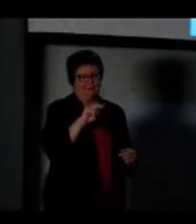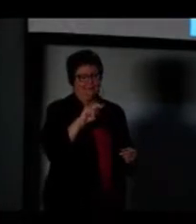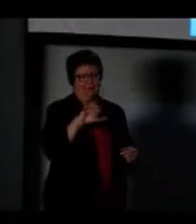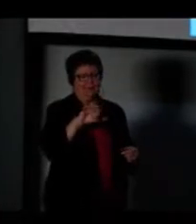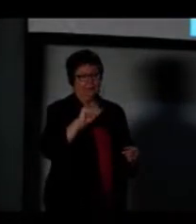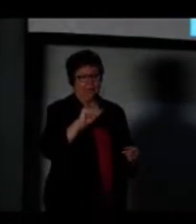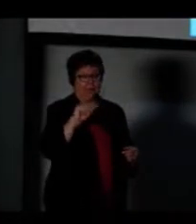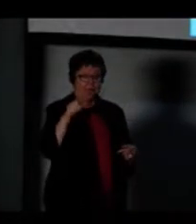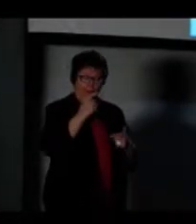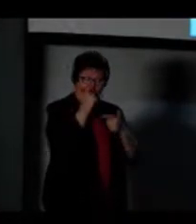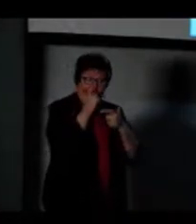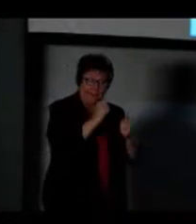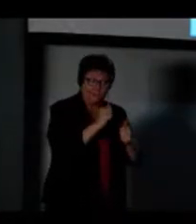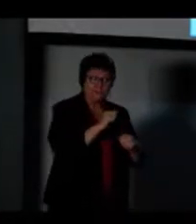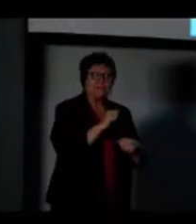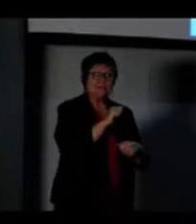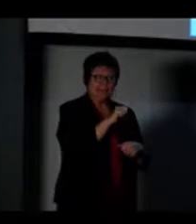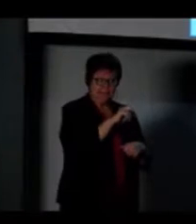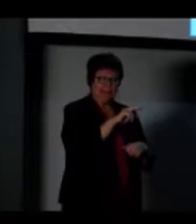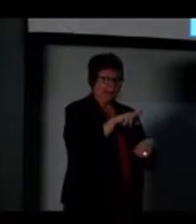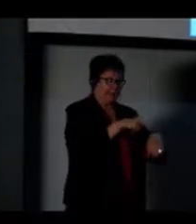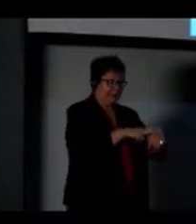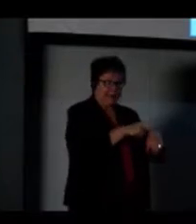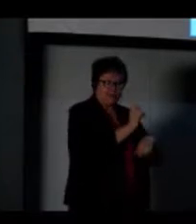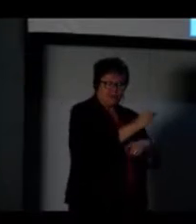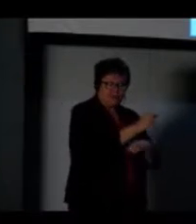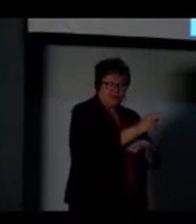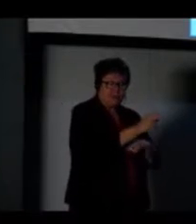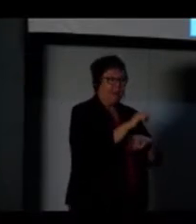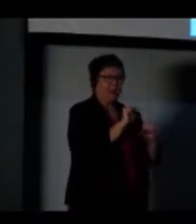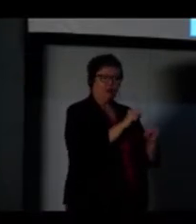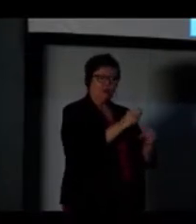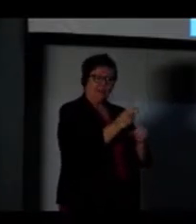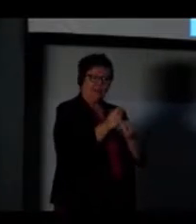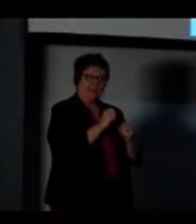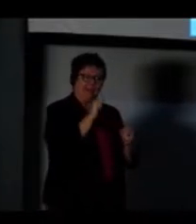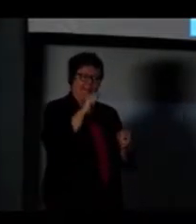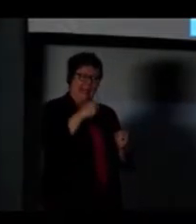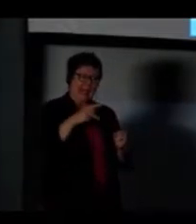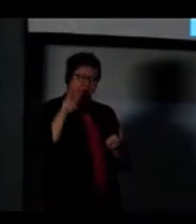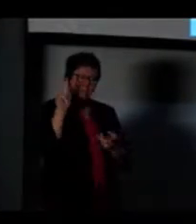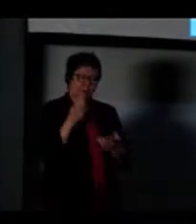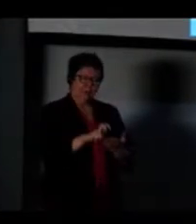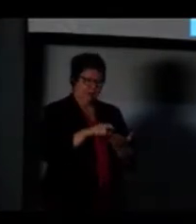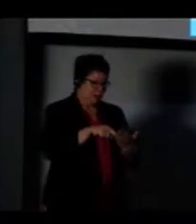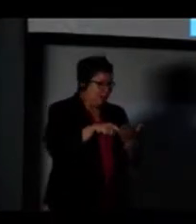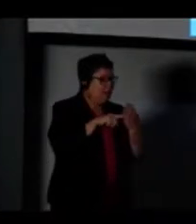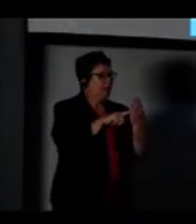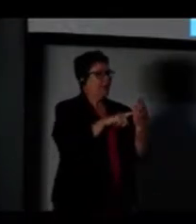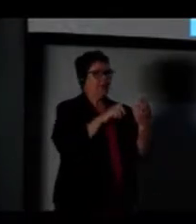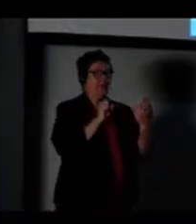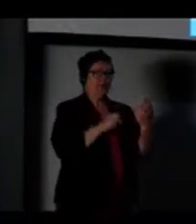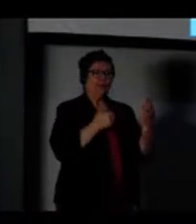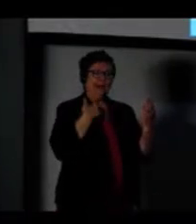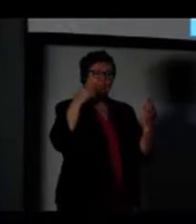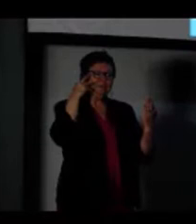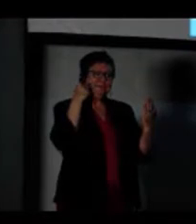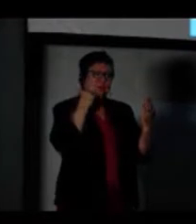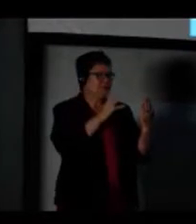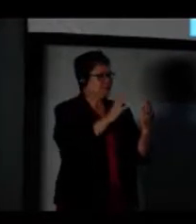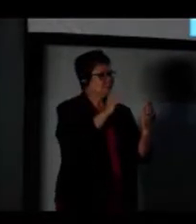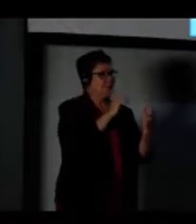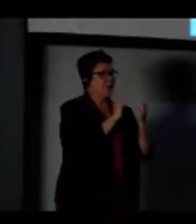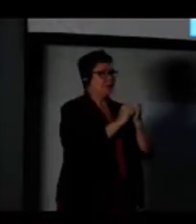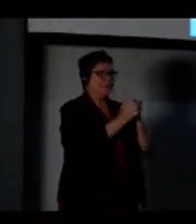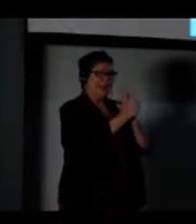They could get an app like this, they could find something like this, and have the equivalent of talking to an expert in the museum across